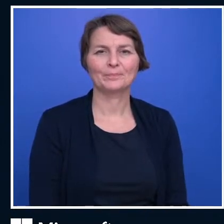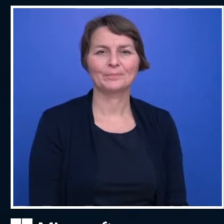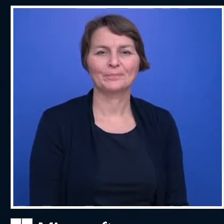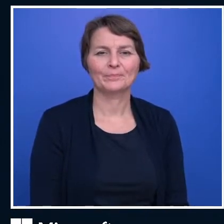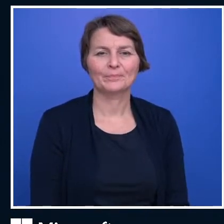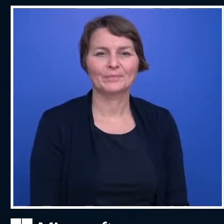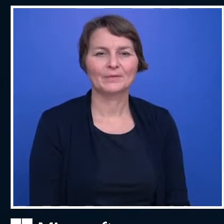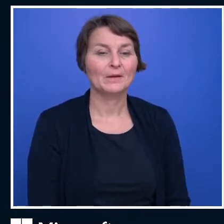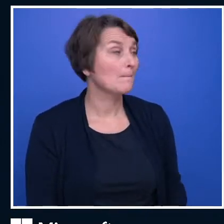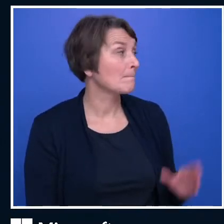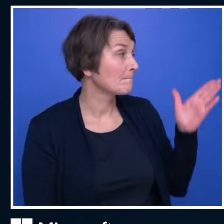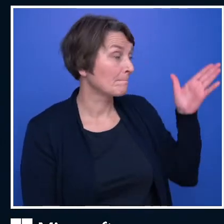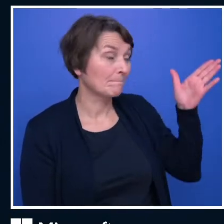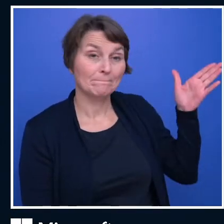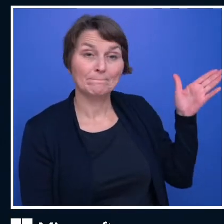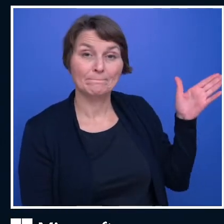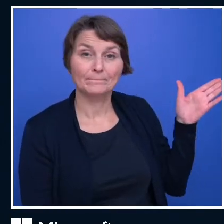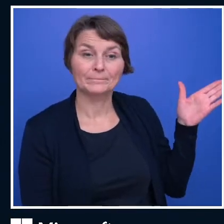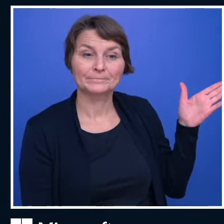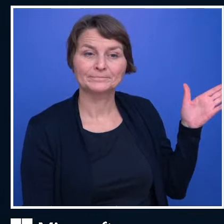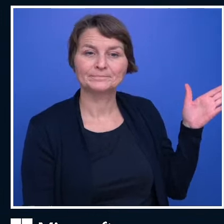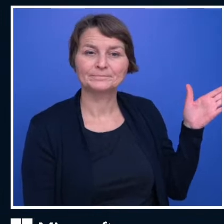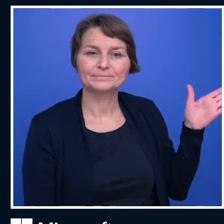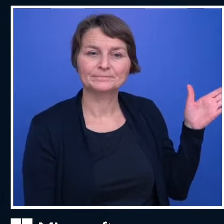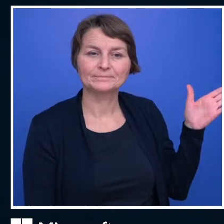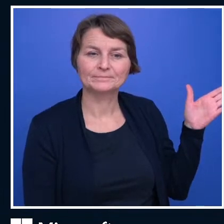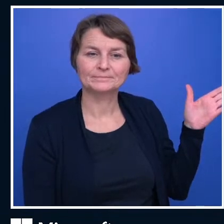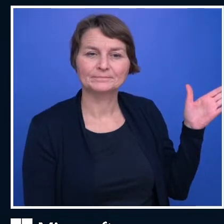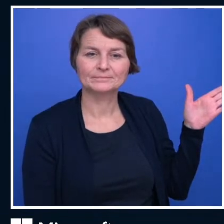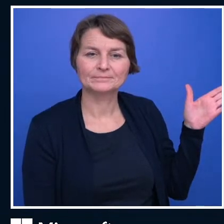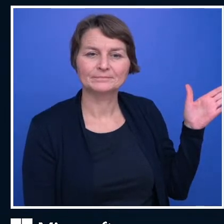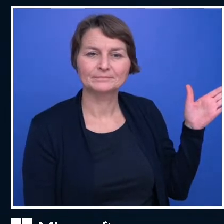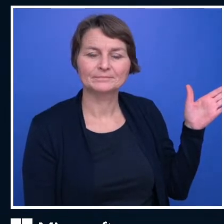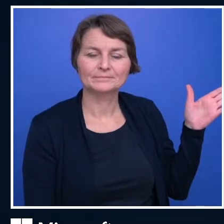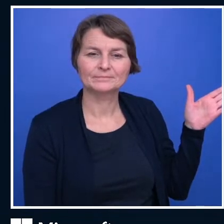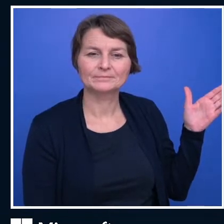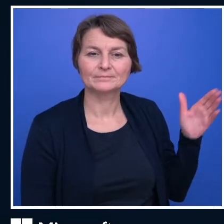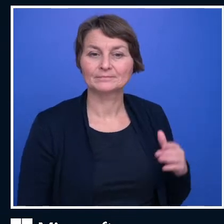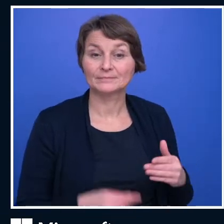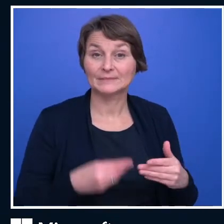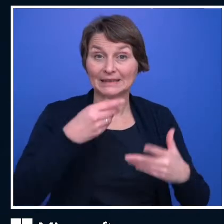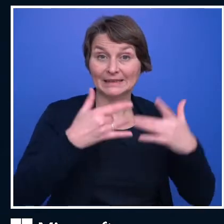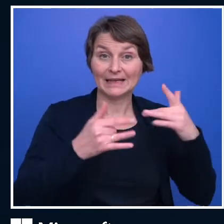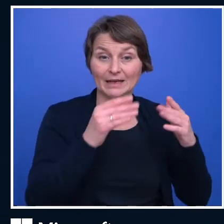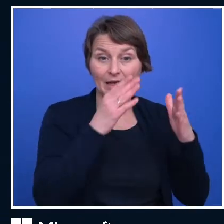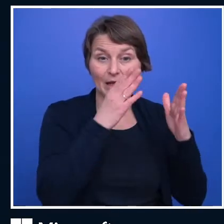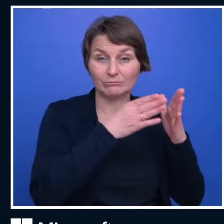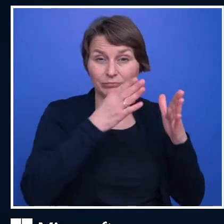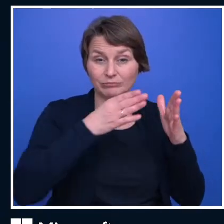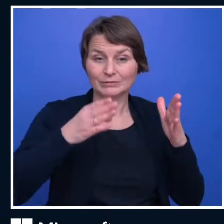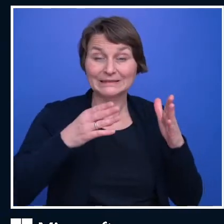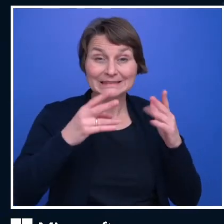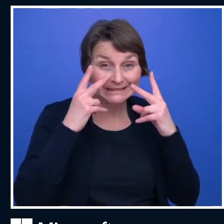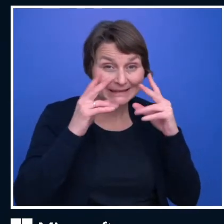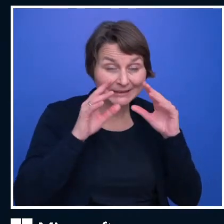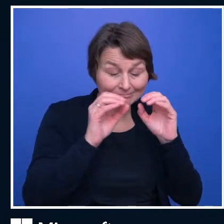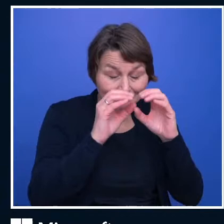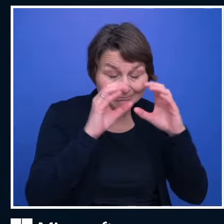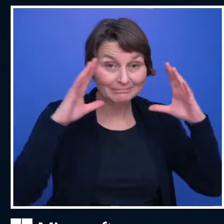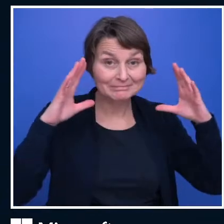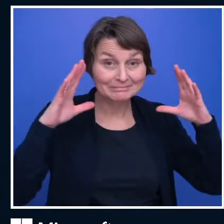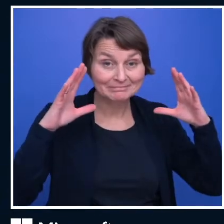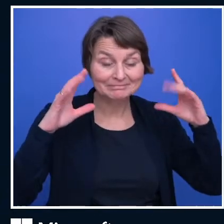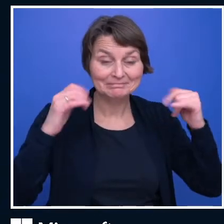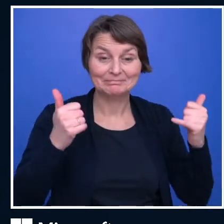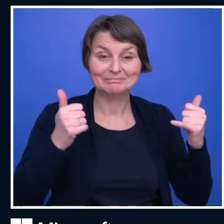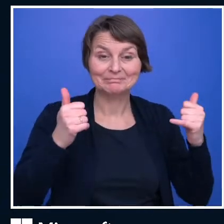data which we have. Okay. I hope it is better